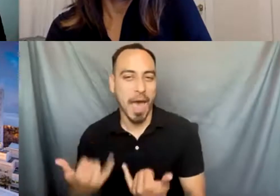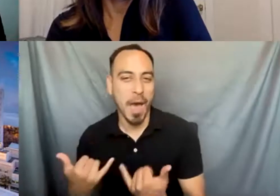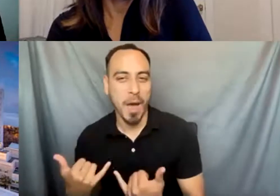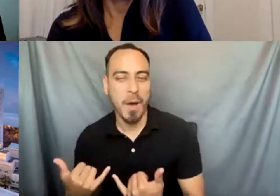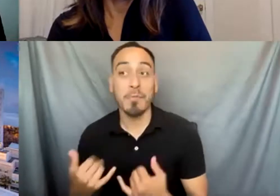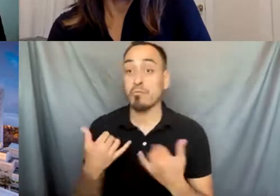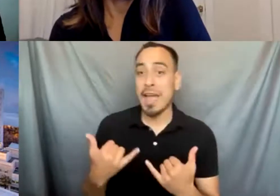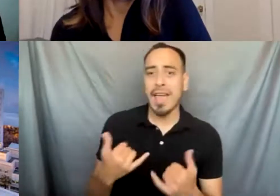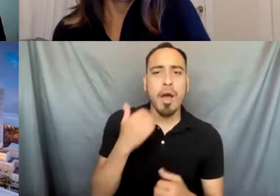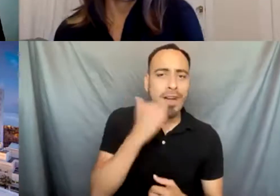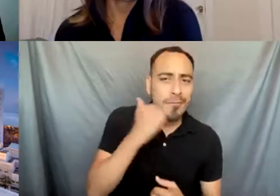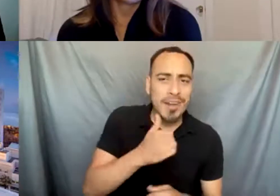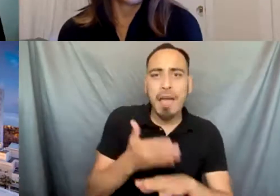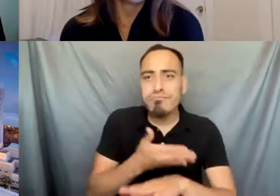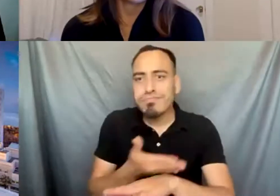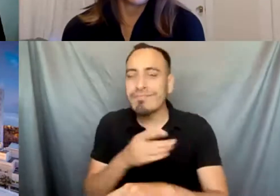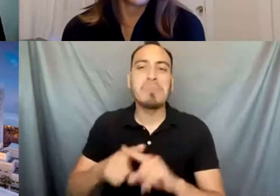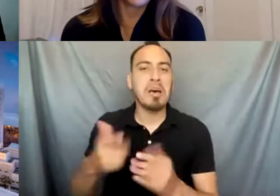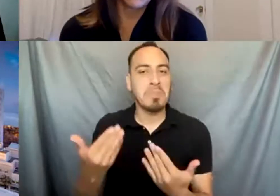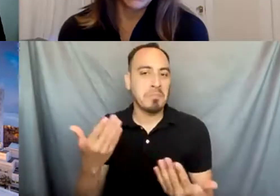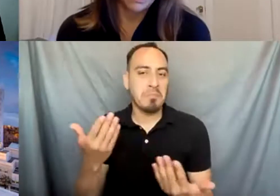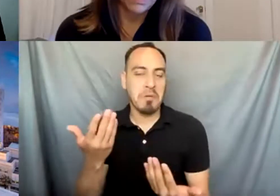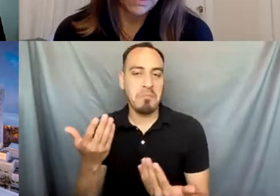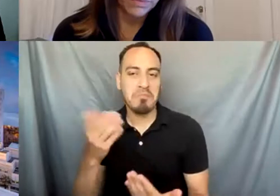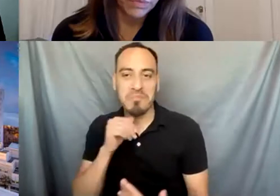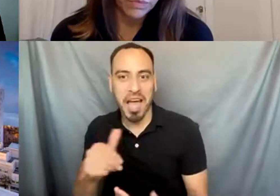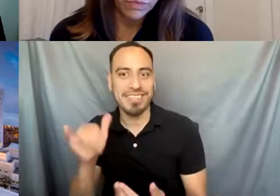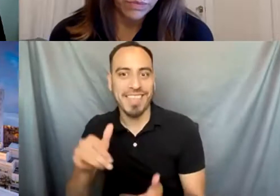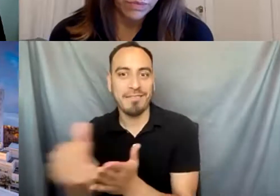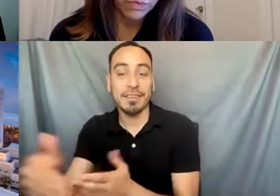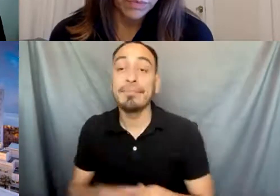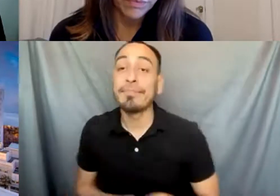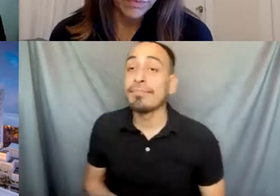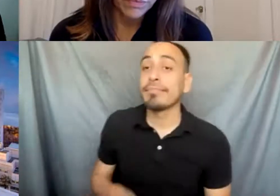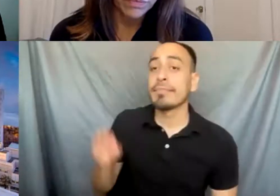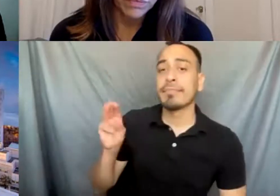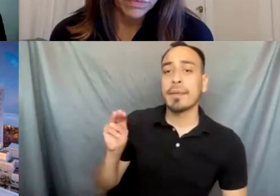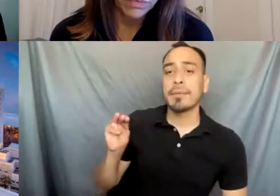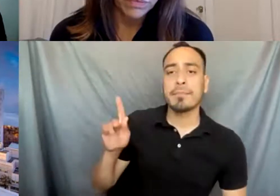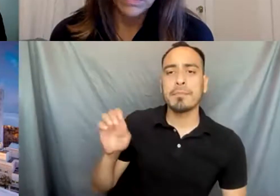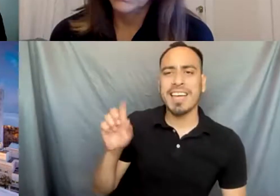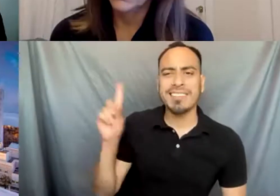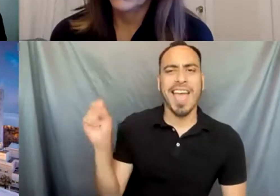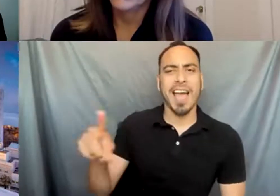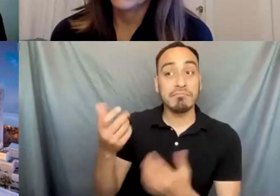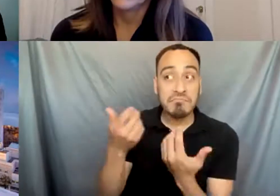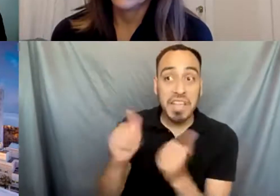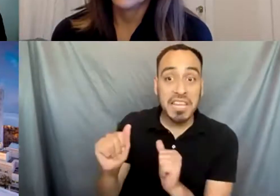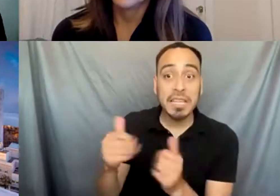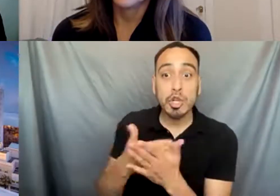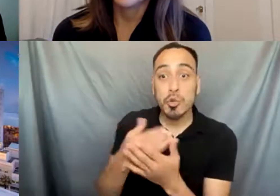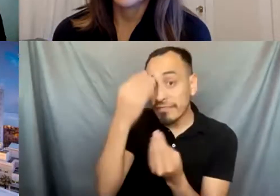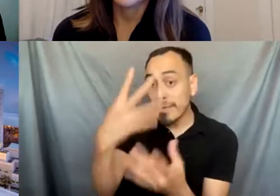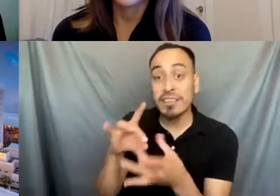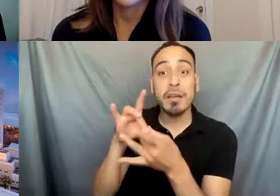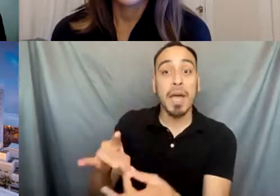Thank you. Are there any threads emerging about the vaccine breakthrough cases, ages, length of exposure, type of vaccines, etc.?